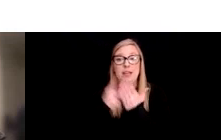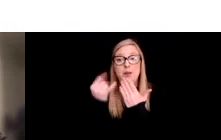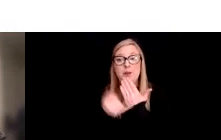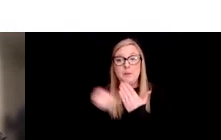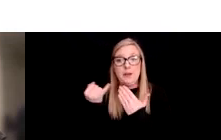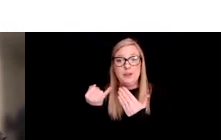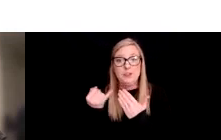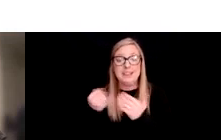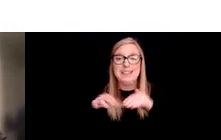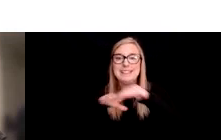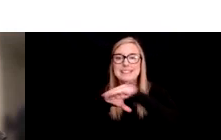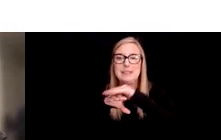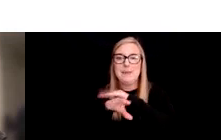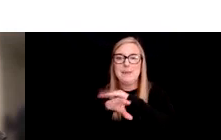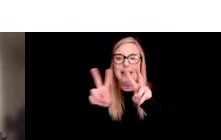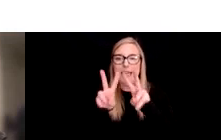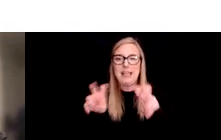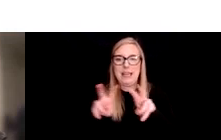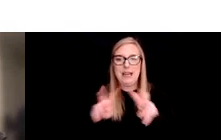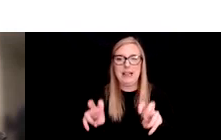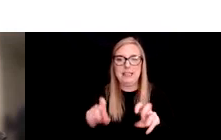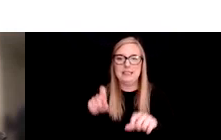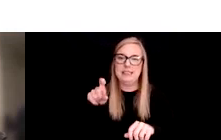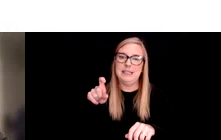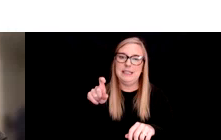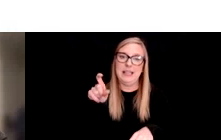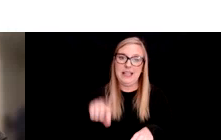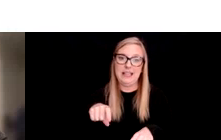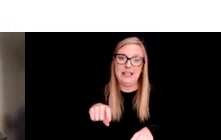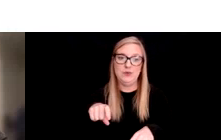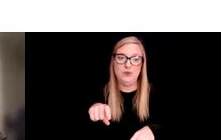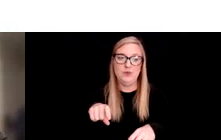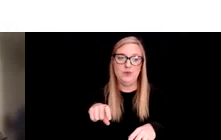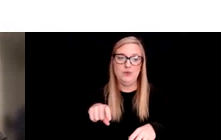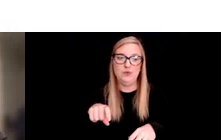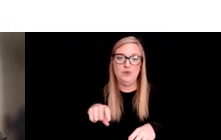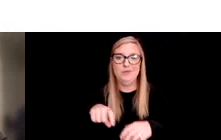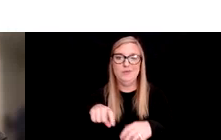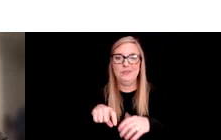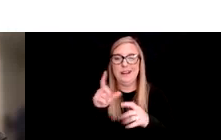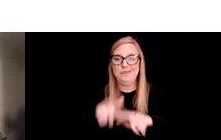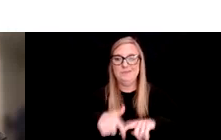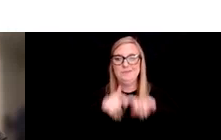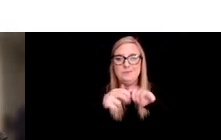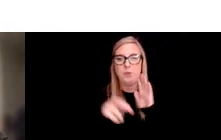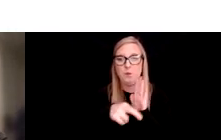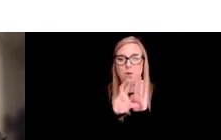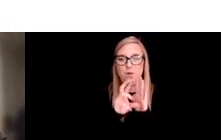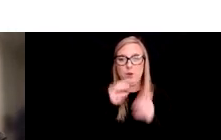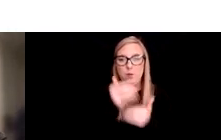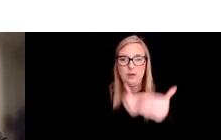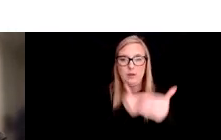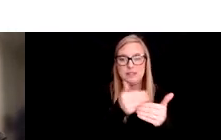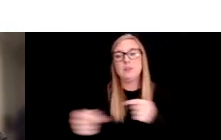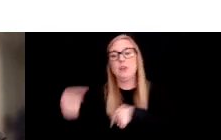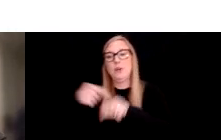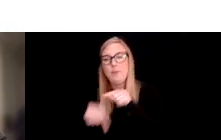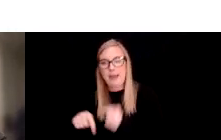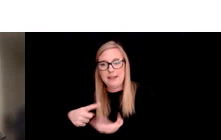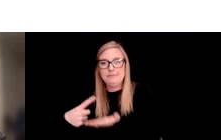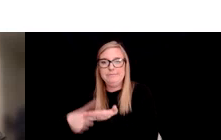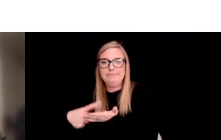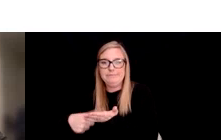the accessibility analysts had to also take time away from the review process to go back and meet with the design